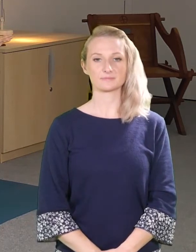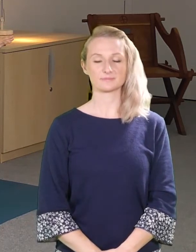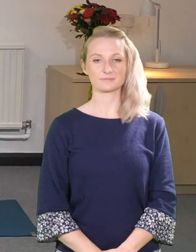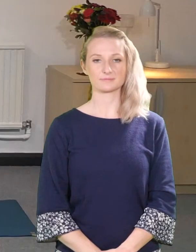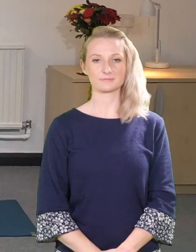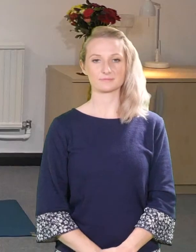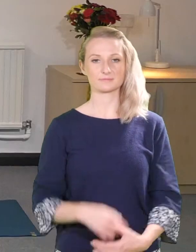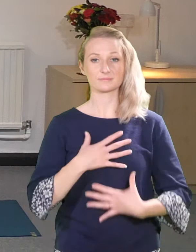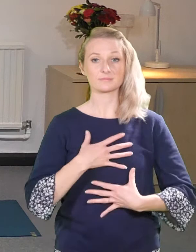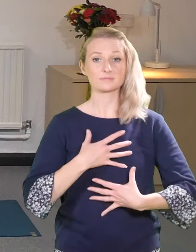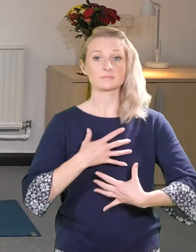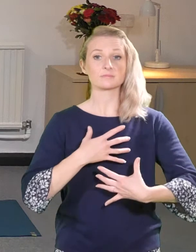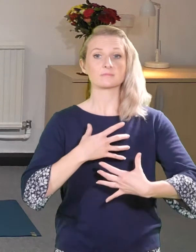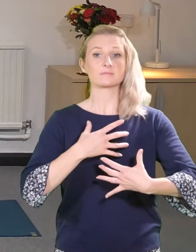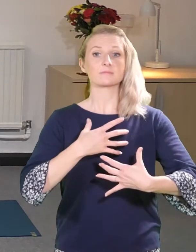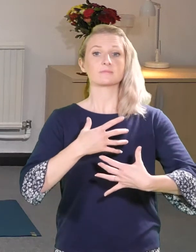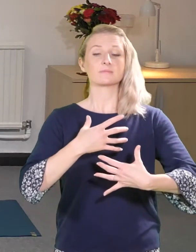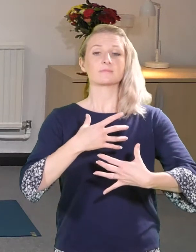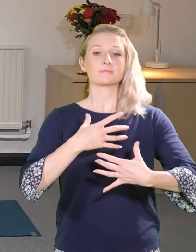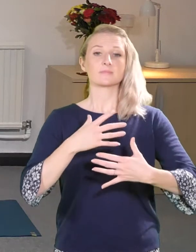On an inhalation, lift.